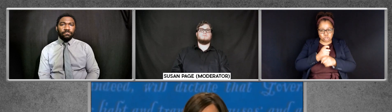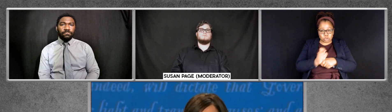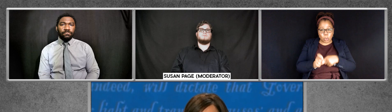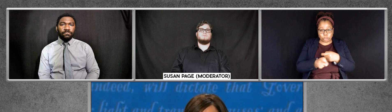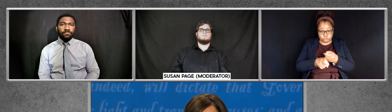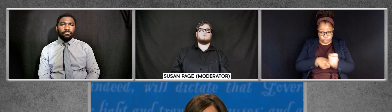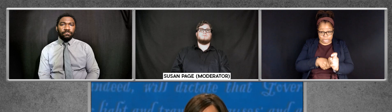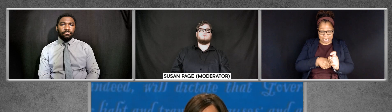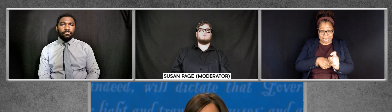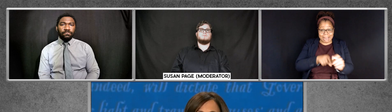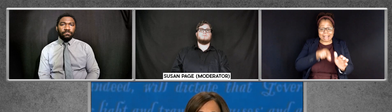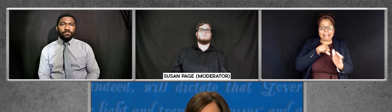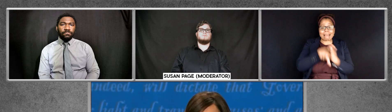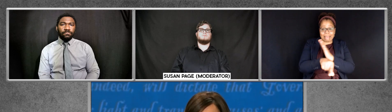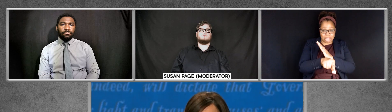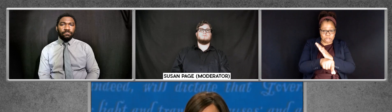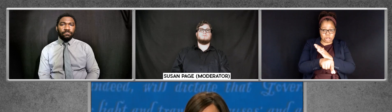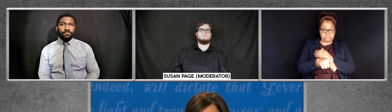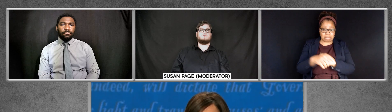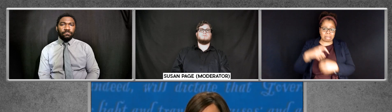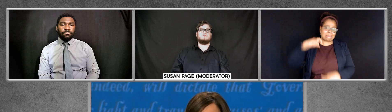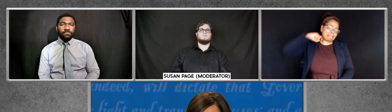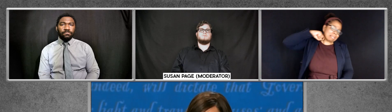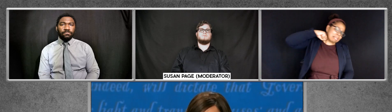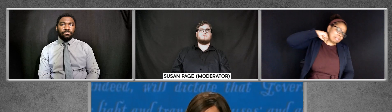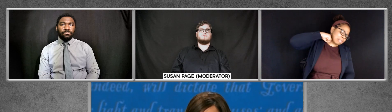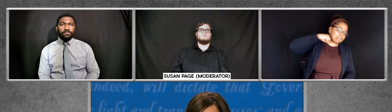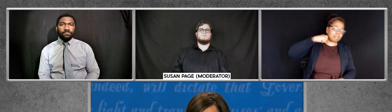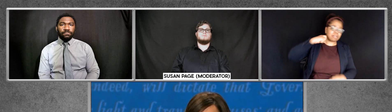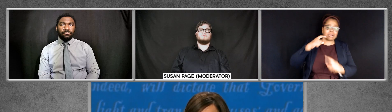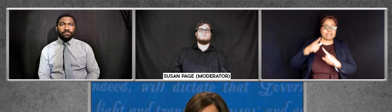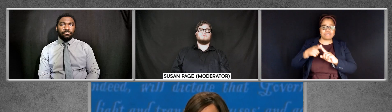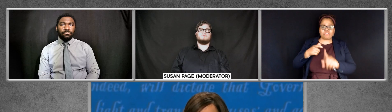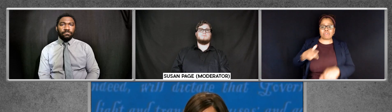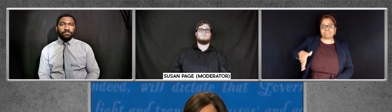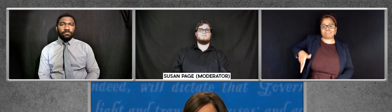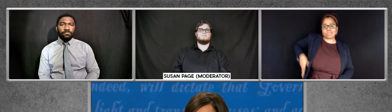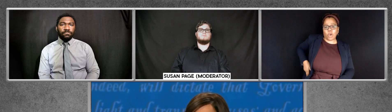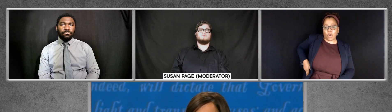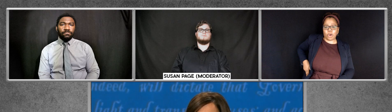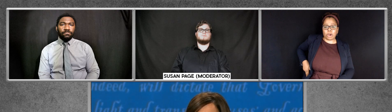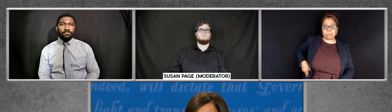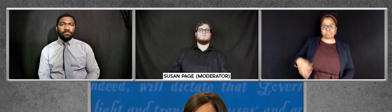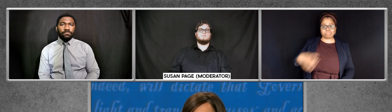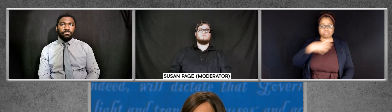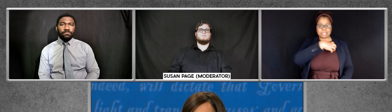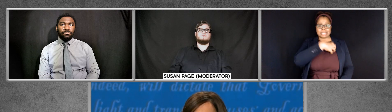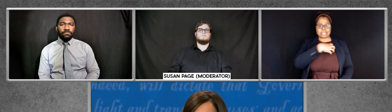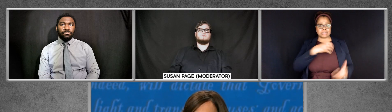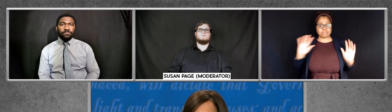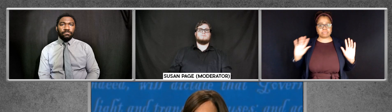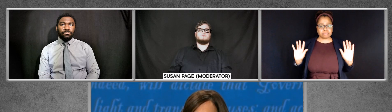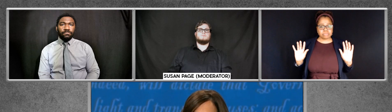killed under the knee of an armed, uniformed police officer.